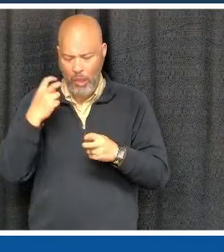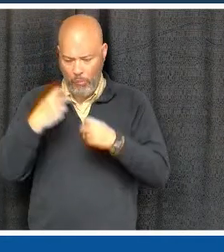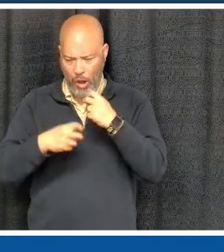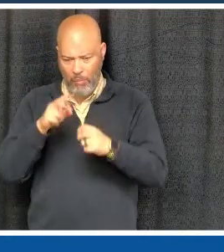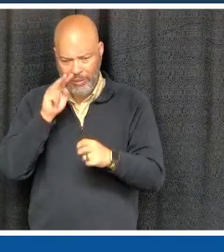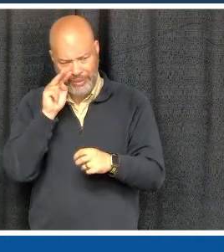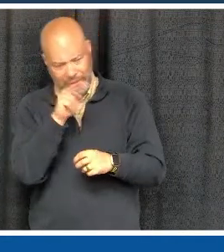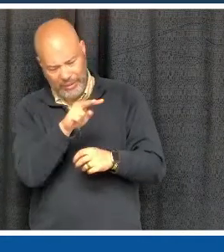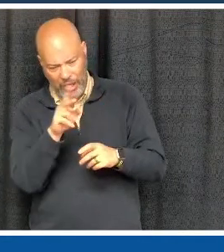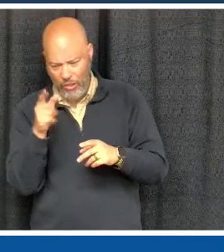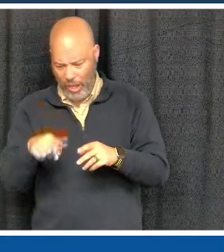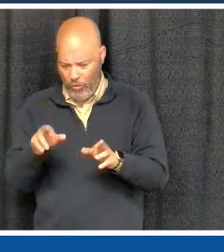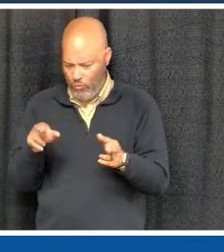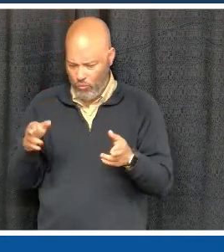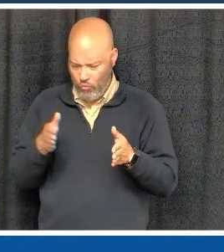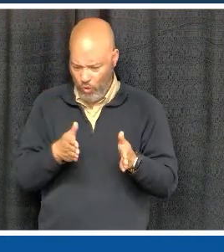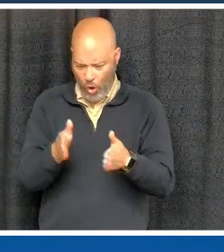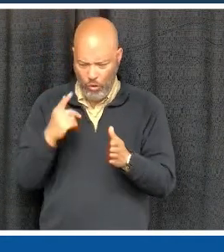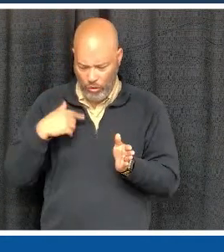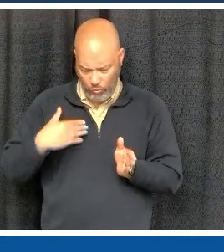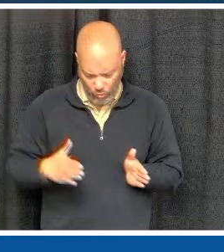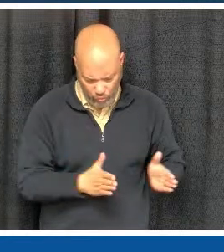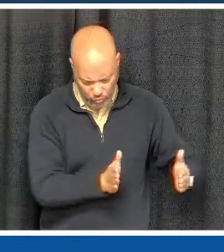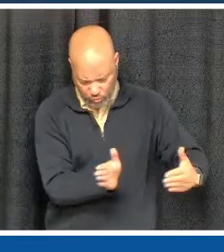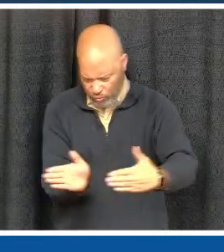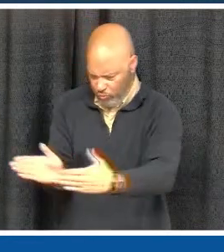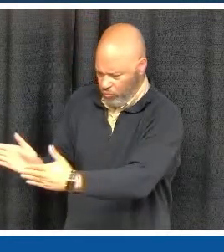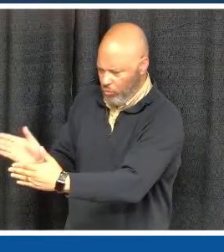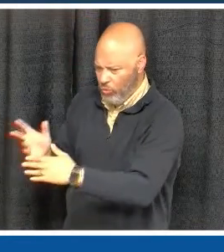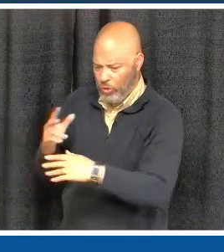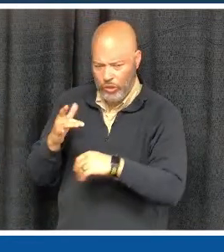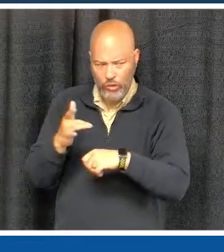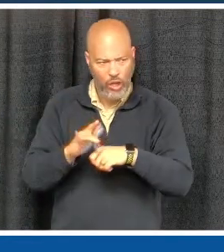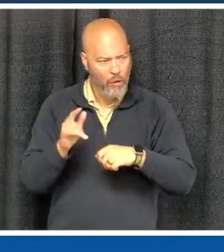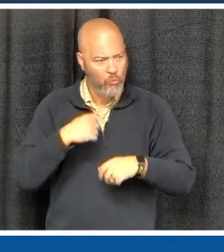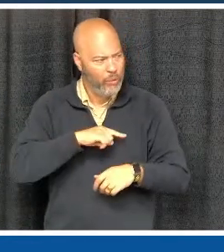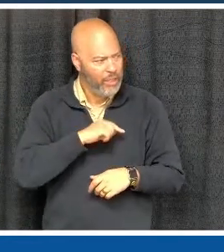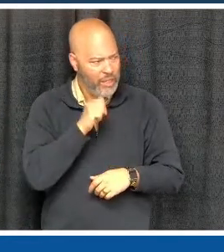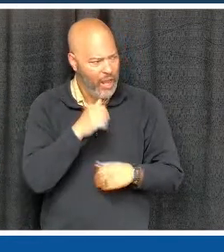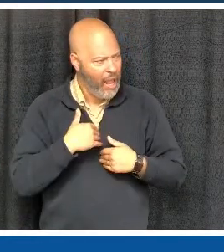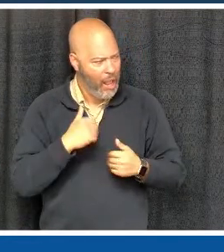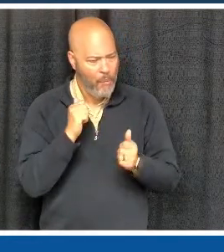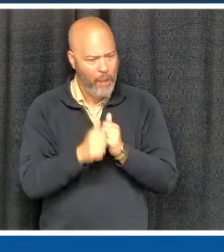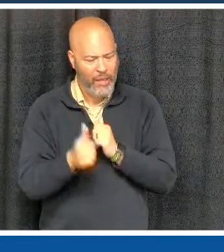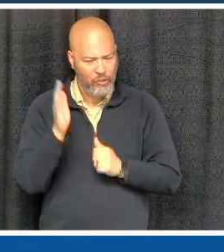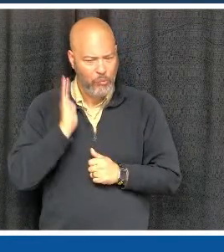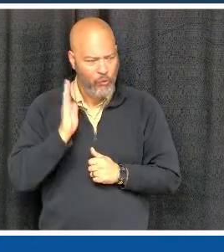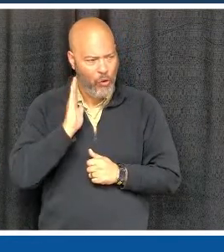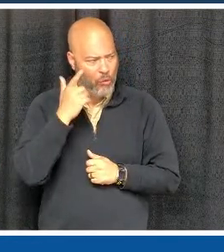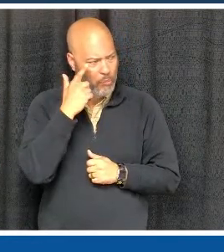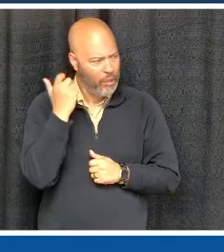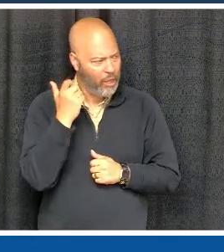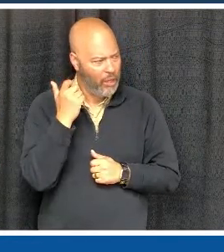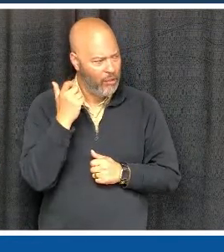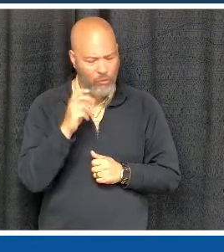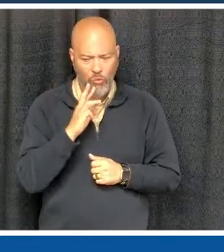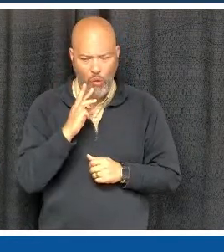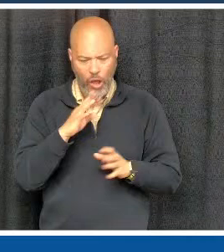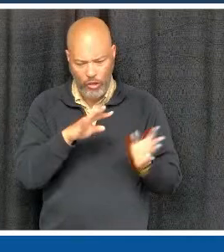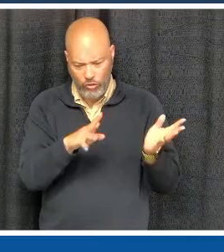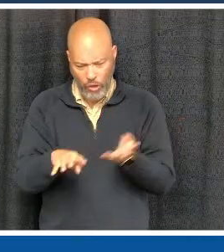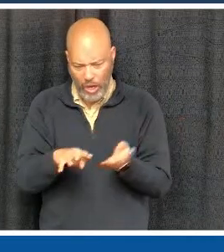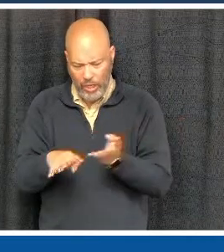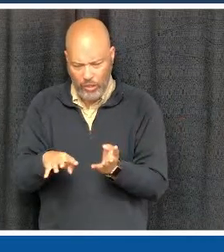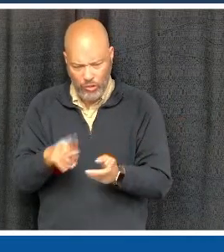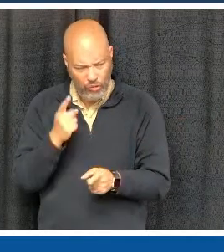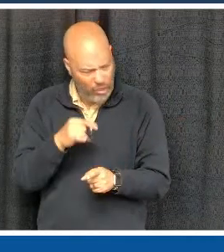the bend of this road, as well as, I believe we did not pass it before because of a drainage issue on this